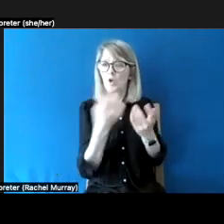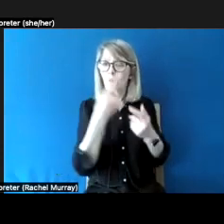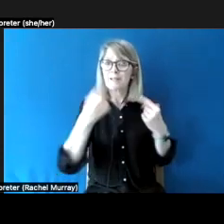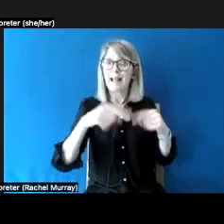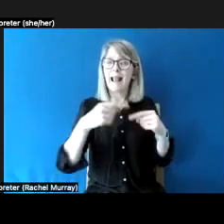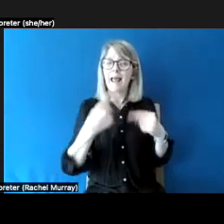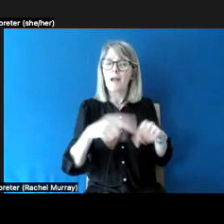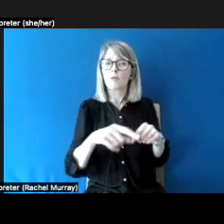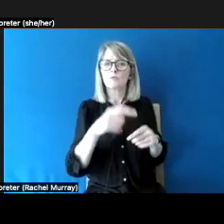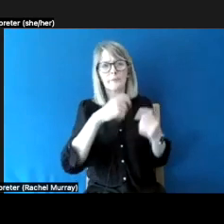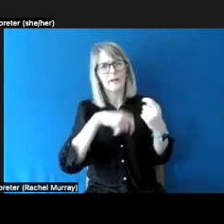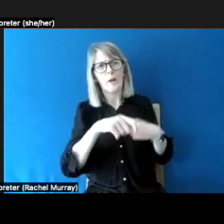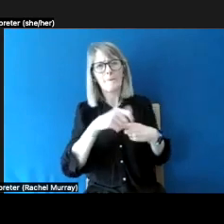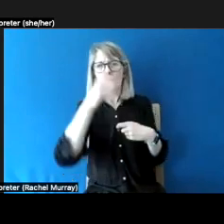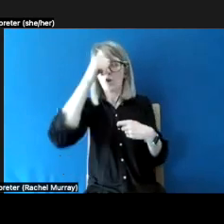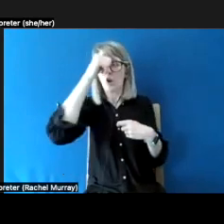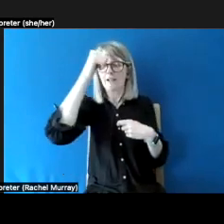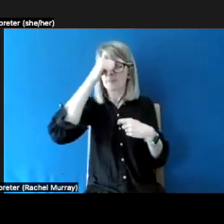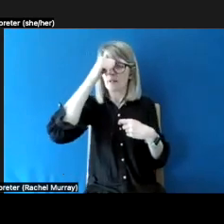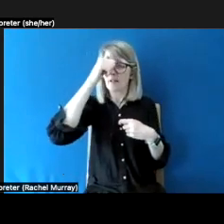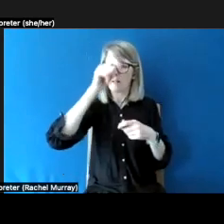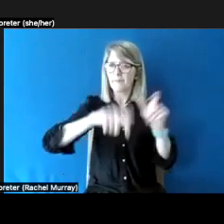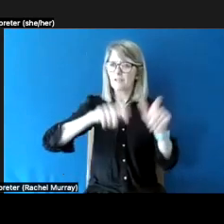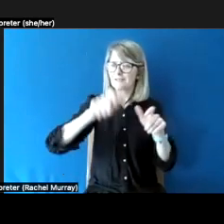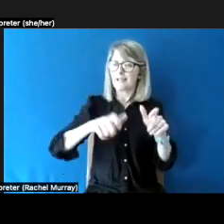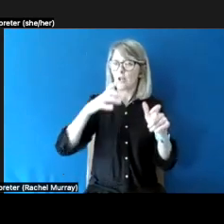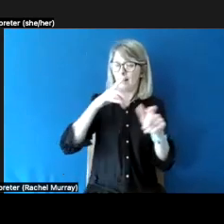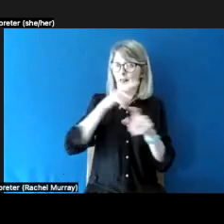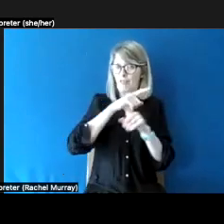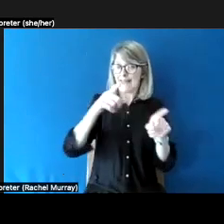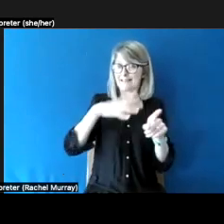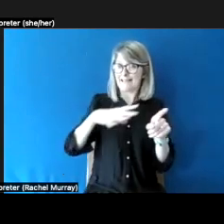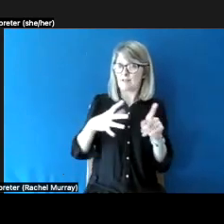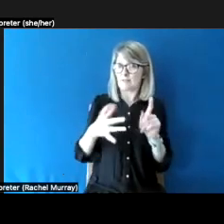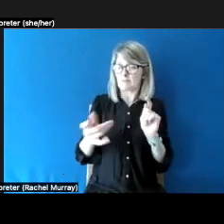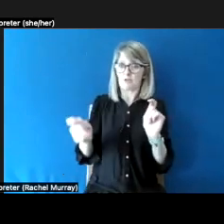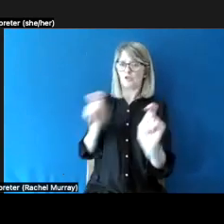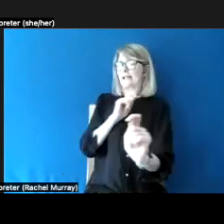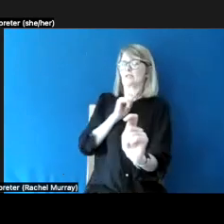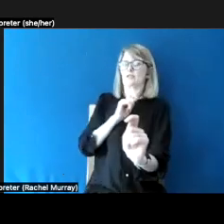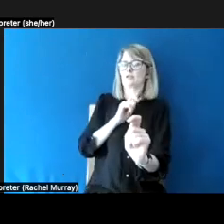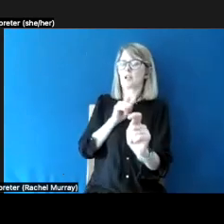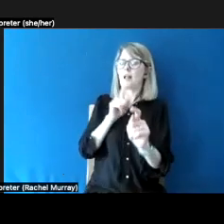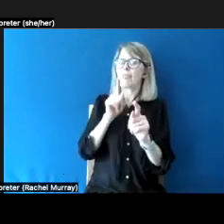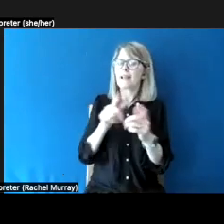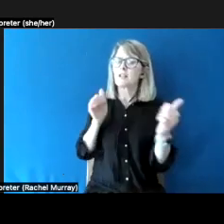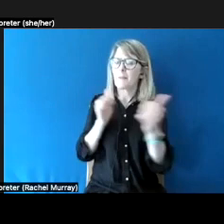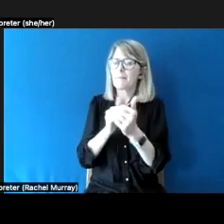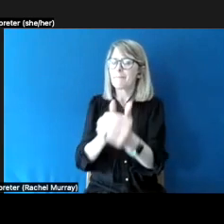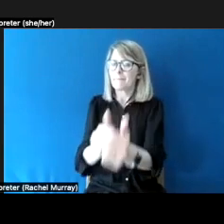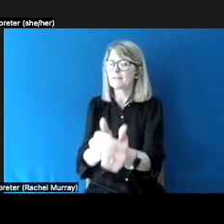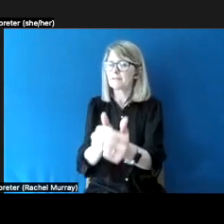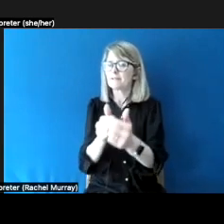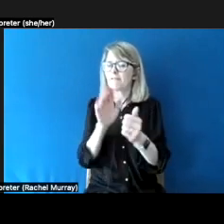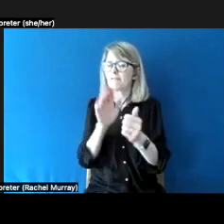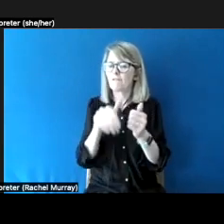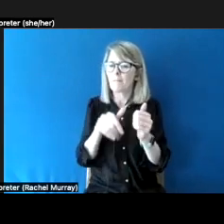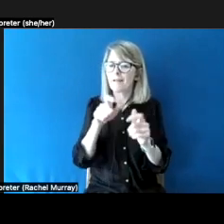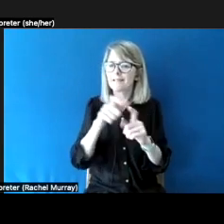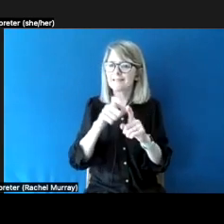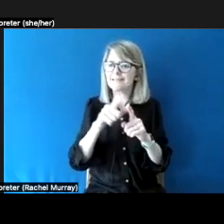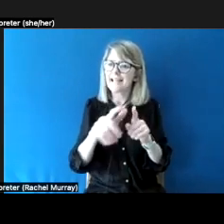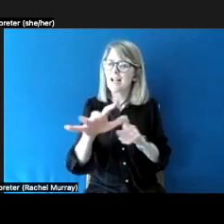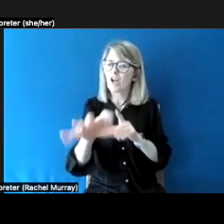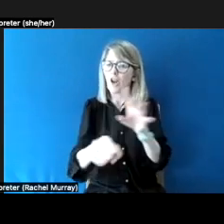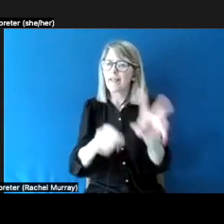agent must be radically reshaped. So this is the fundamental commitment of decolonization, to